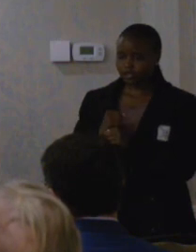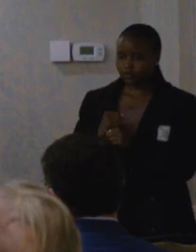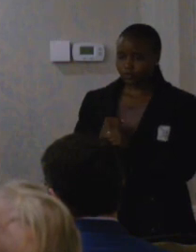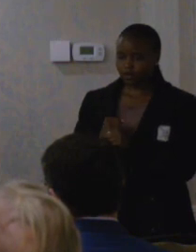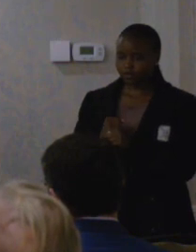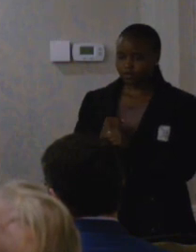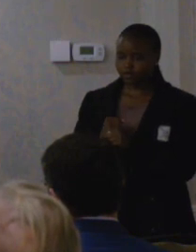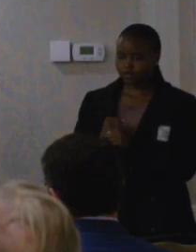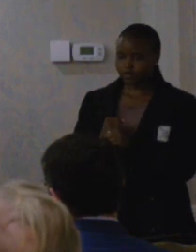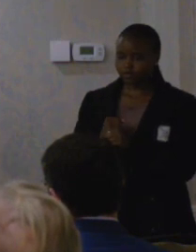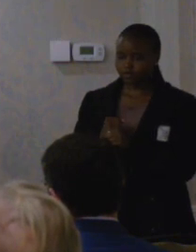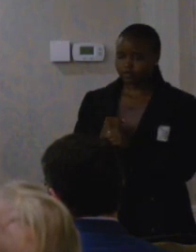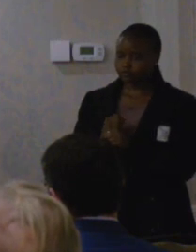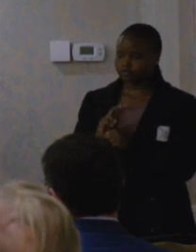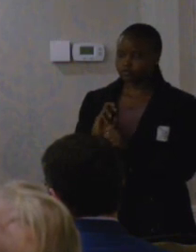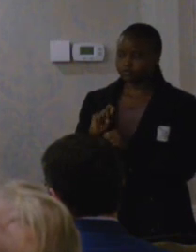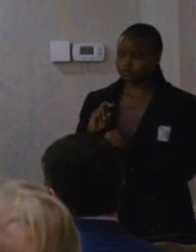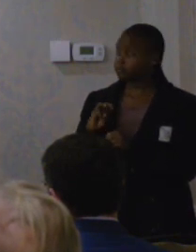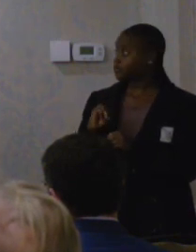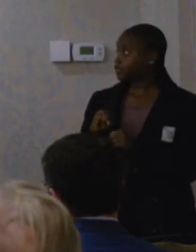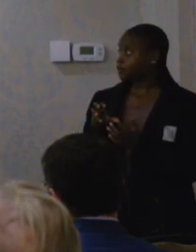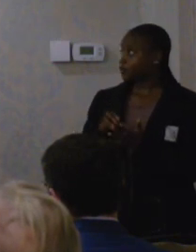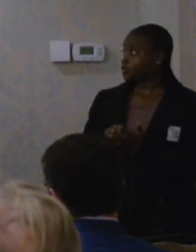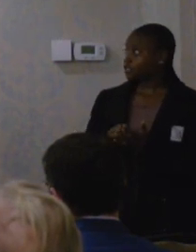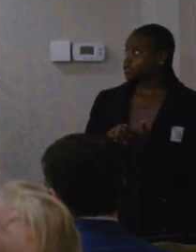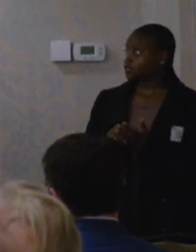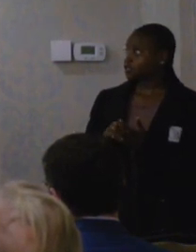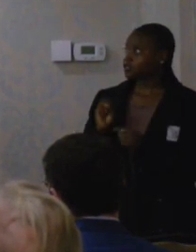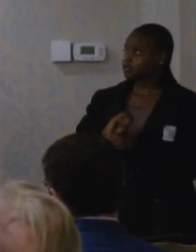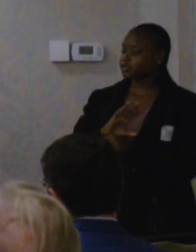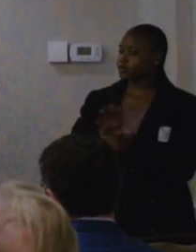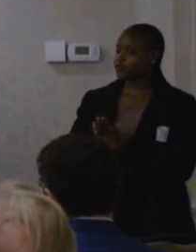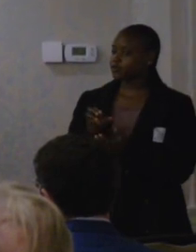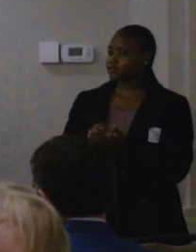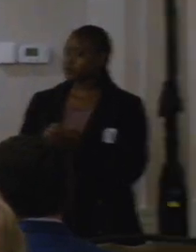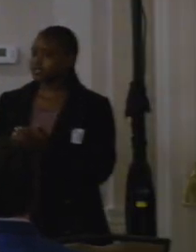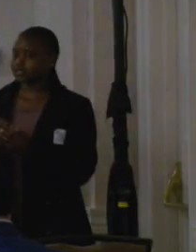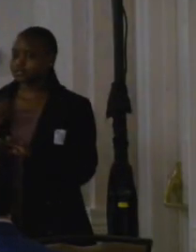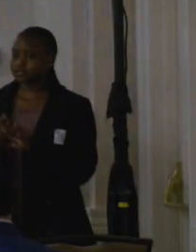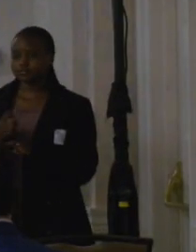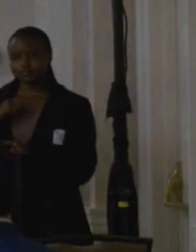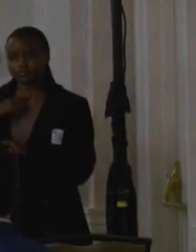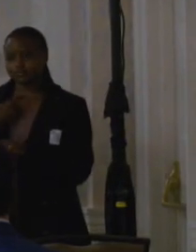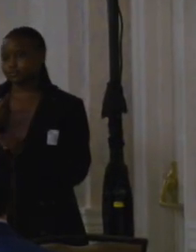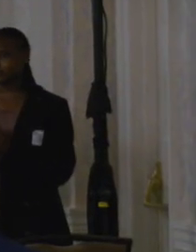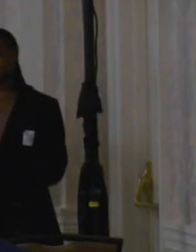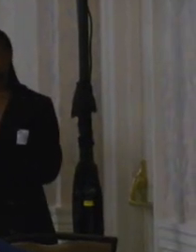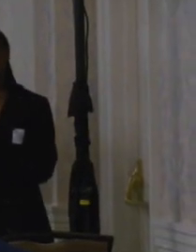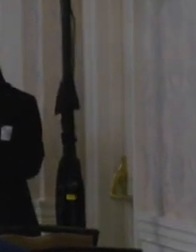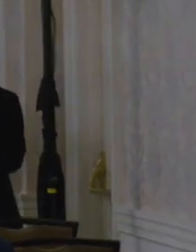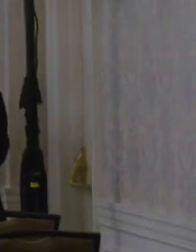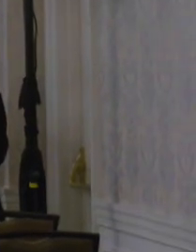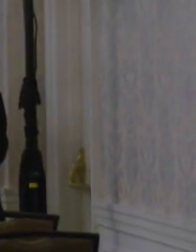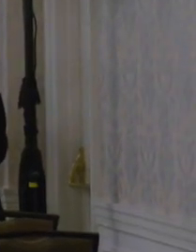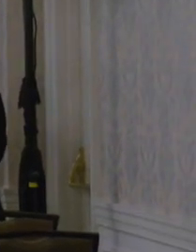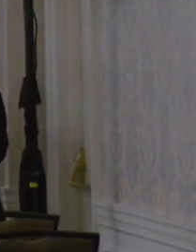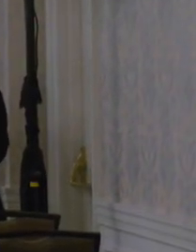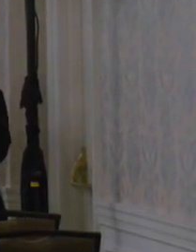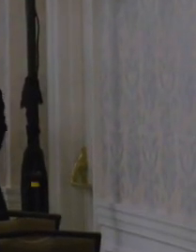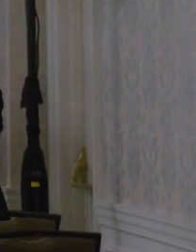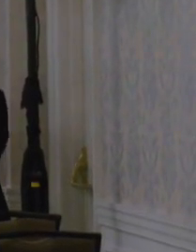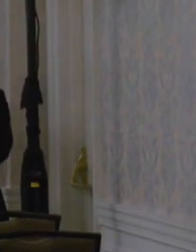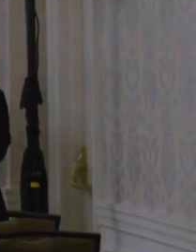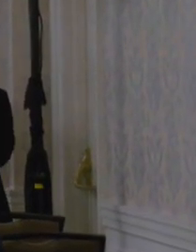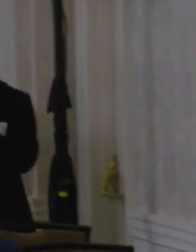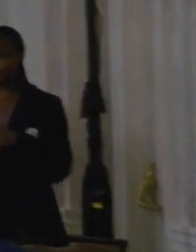the Vietnam context. In the COVID context, there's a question about that when the school closed